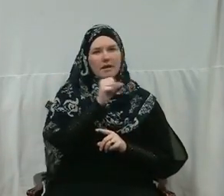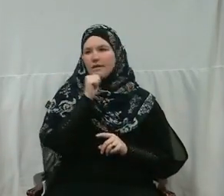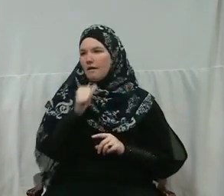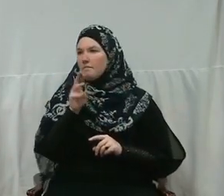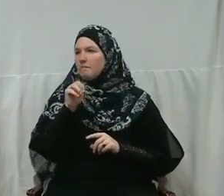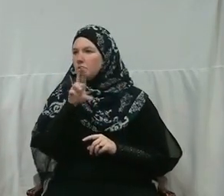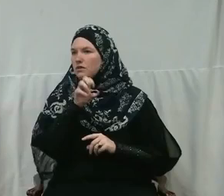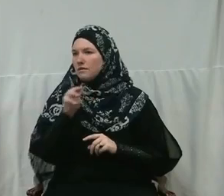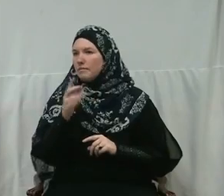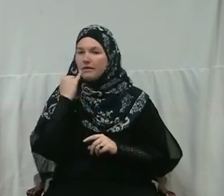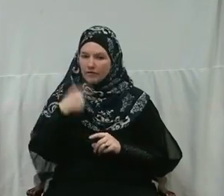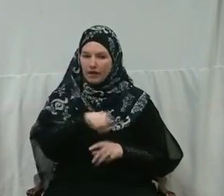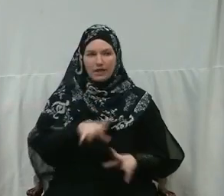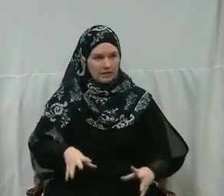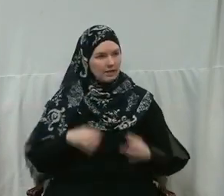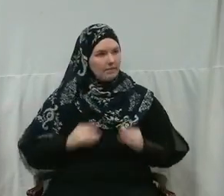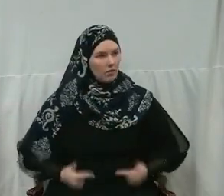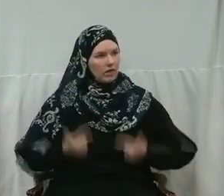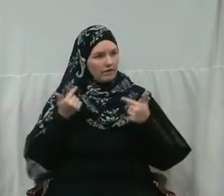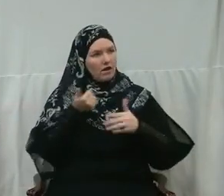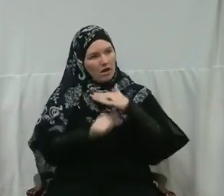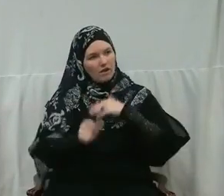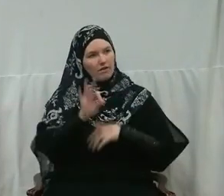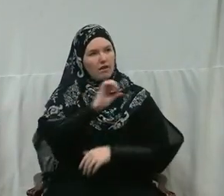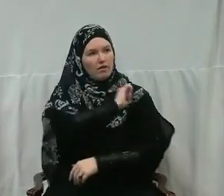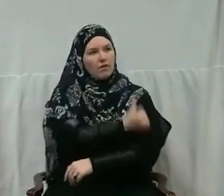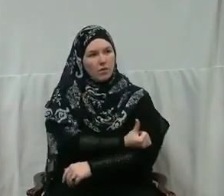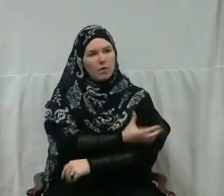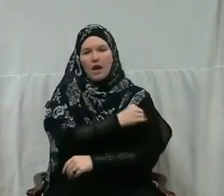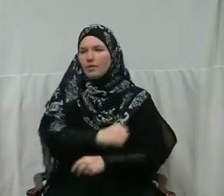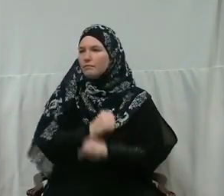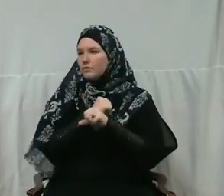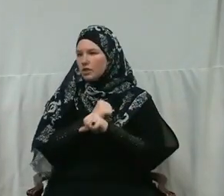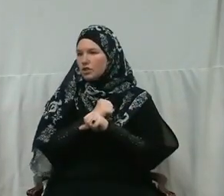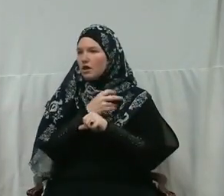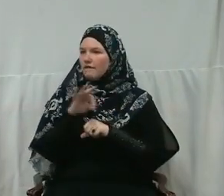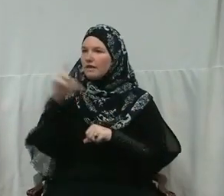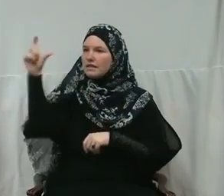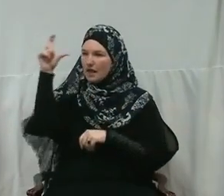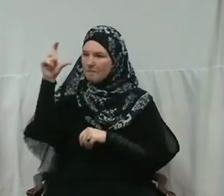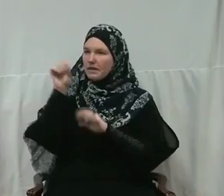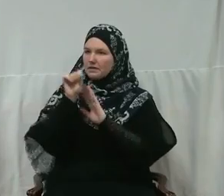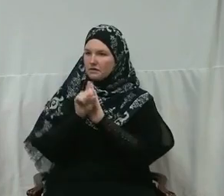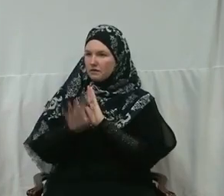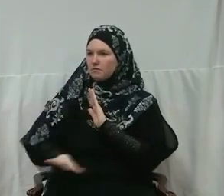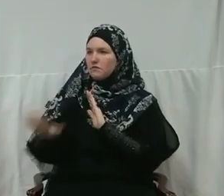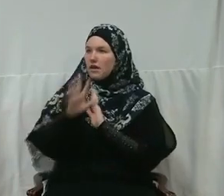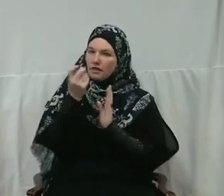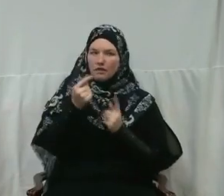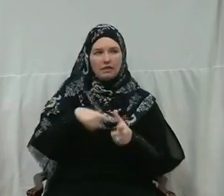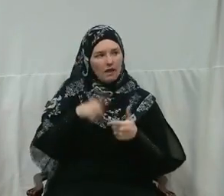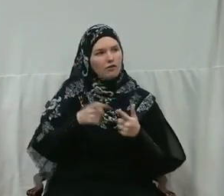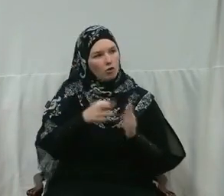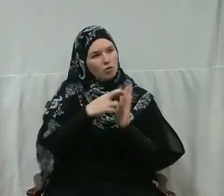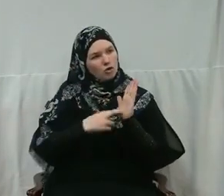long as they accept to live under the authority and the protection of the Islamic State, then the rules